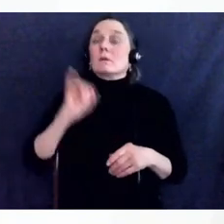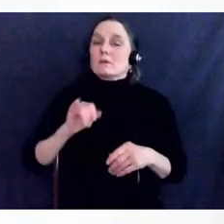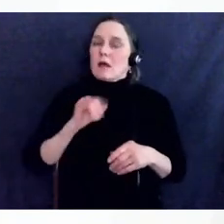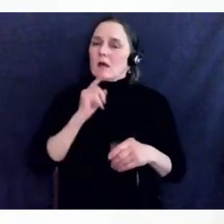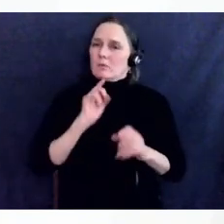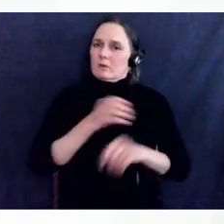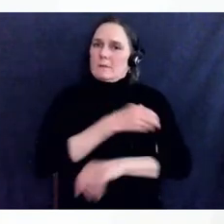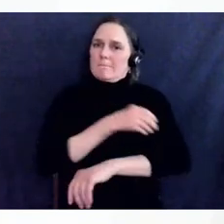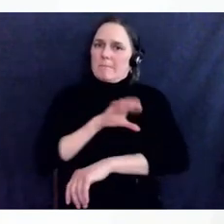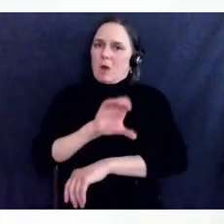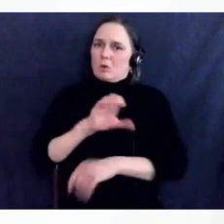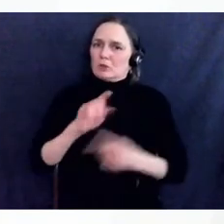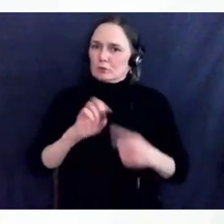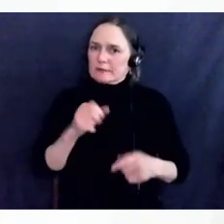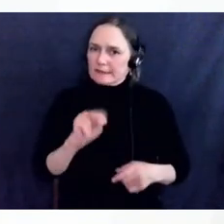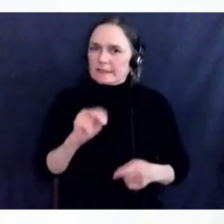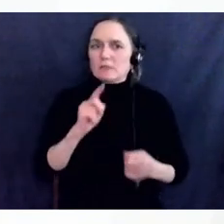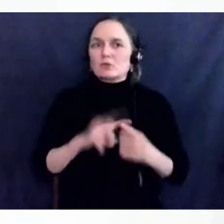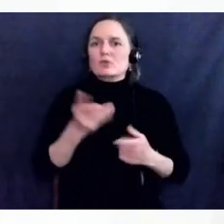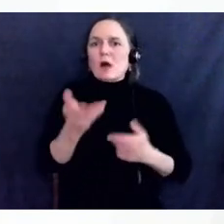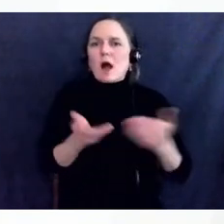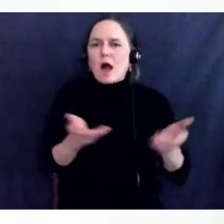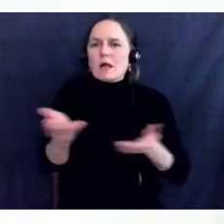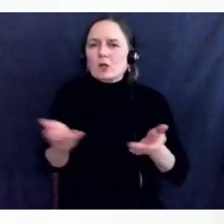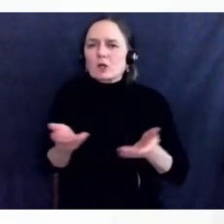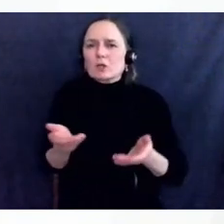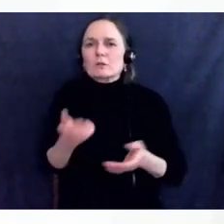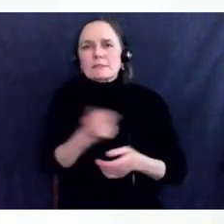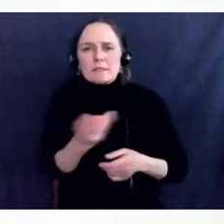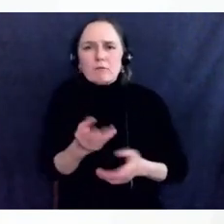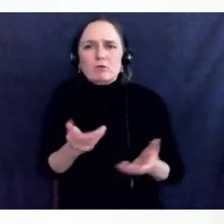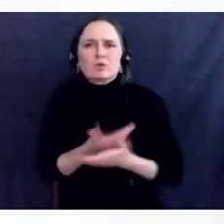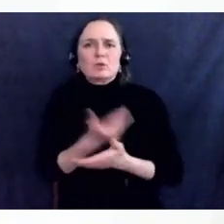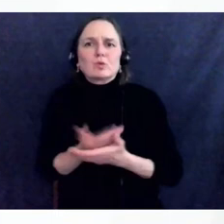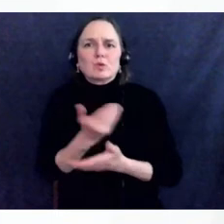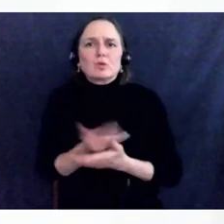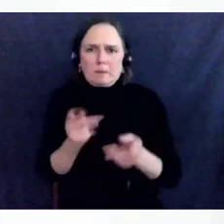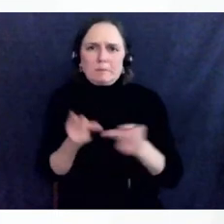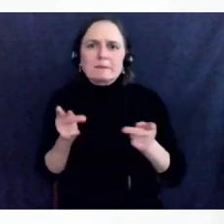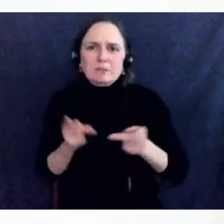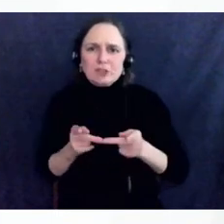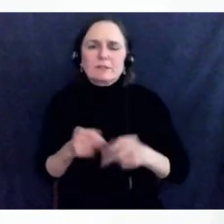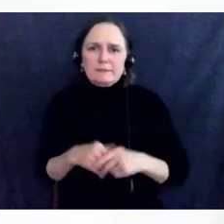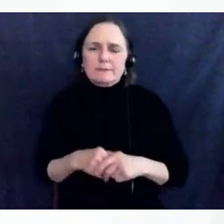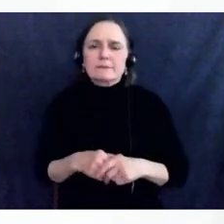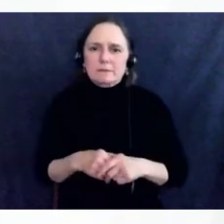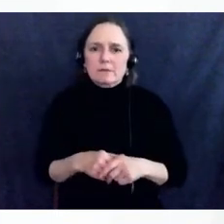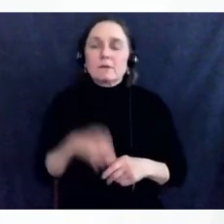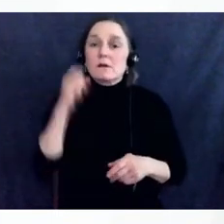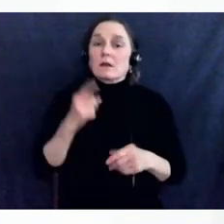funding, but also separately through their own prioritization of their own resources.